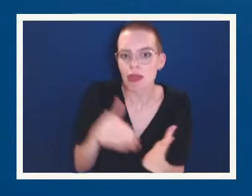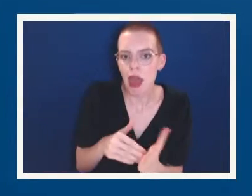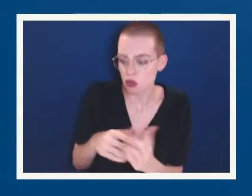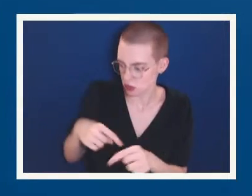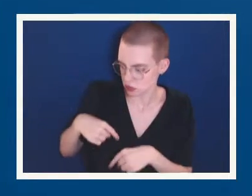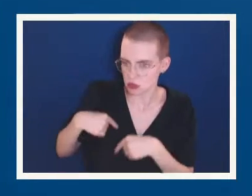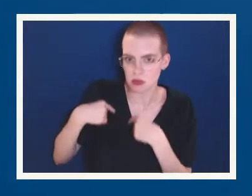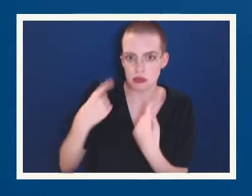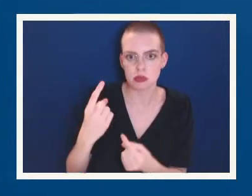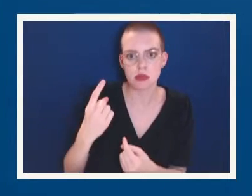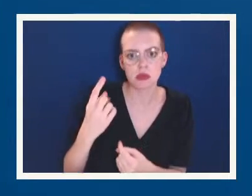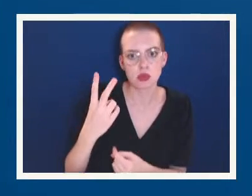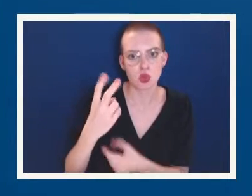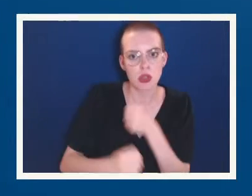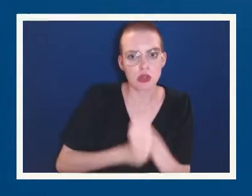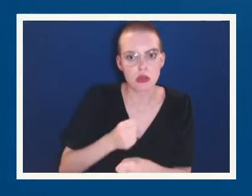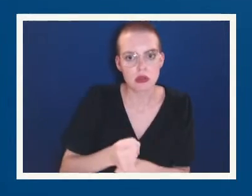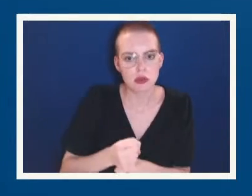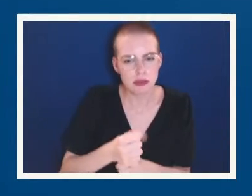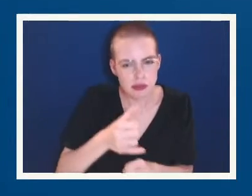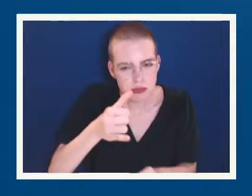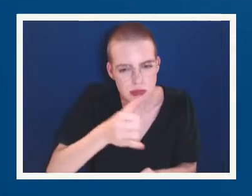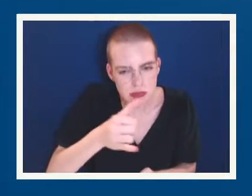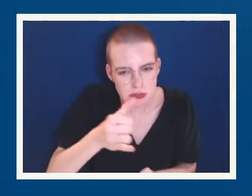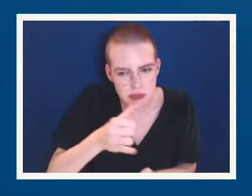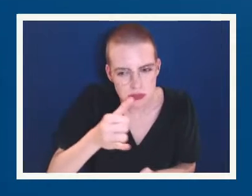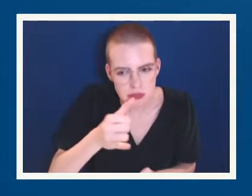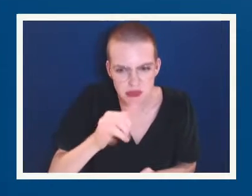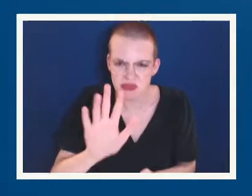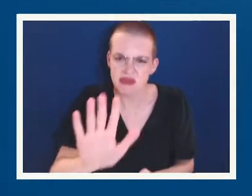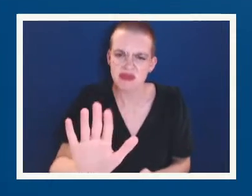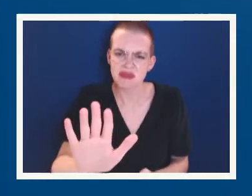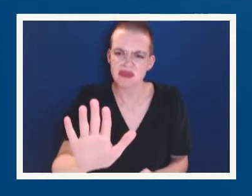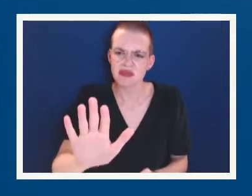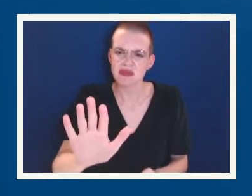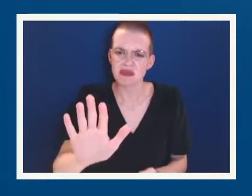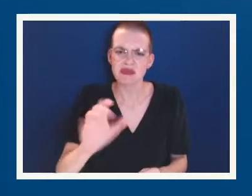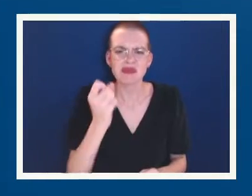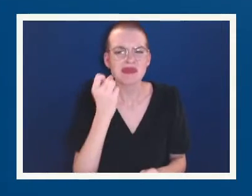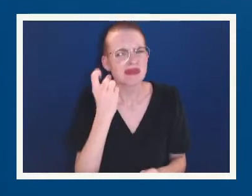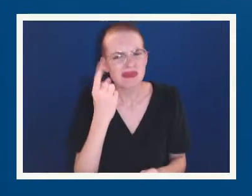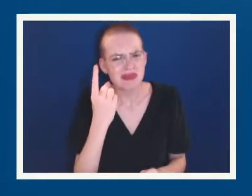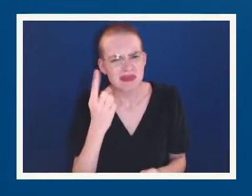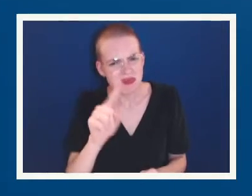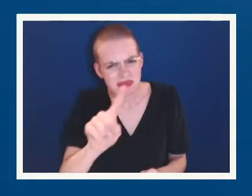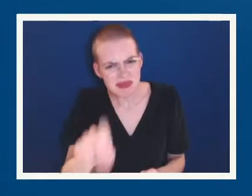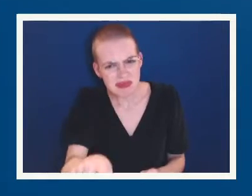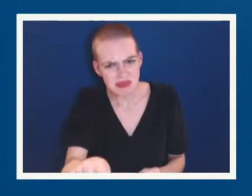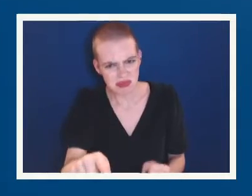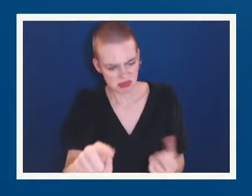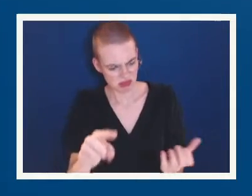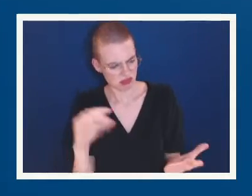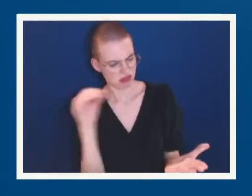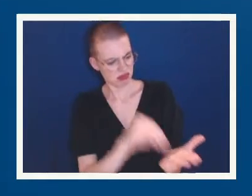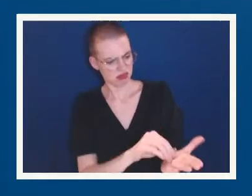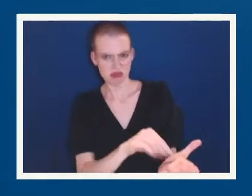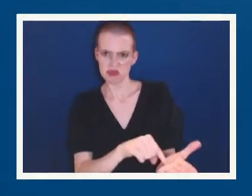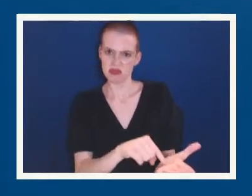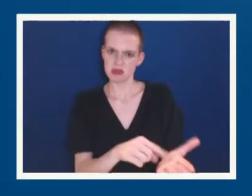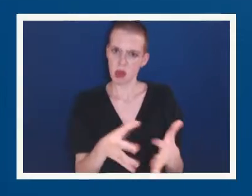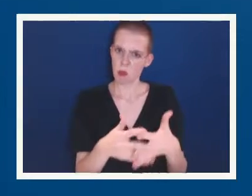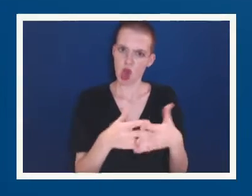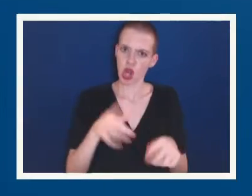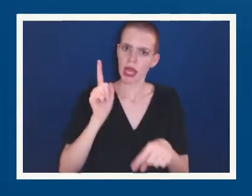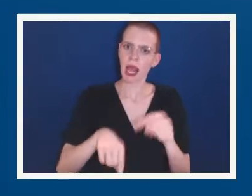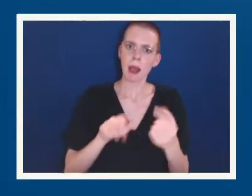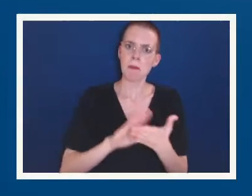progress, by the way, where the heck is it written that we can't be the manufacturing capital of the world again? Because we